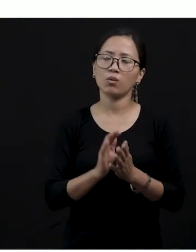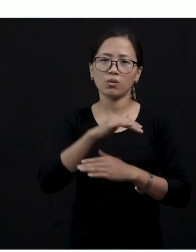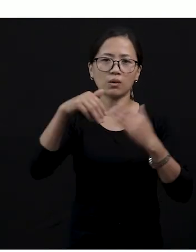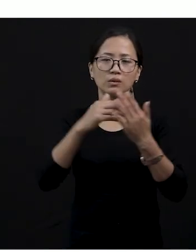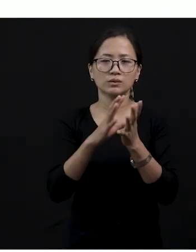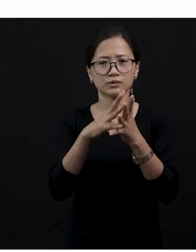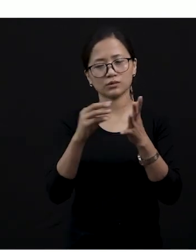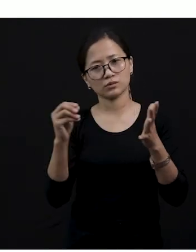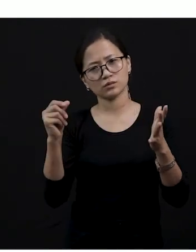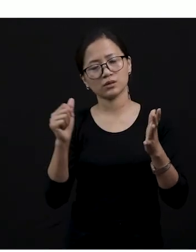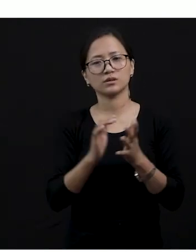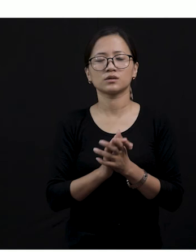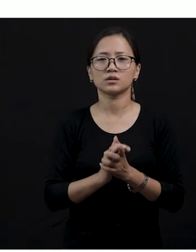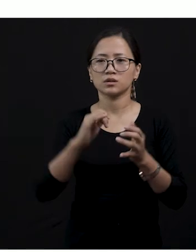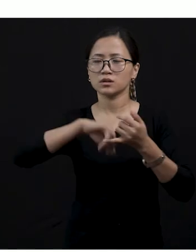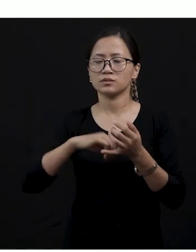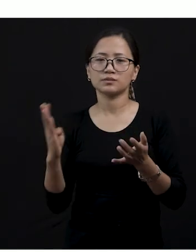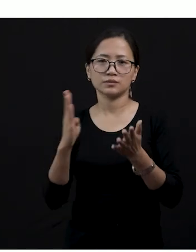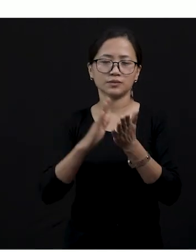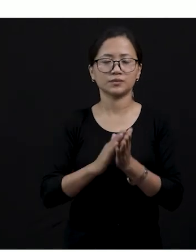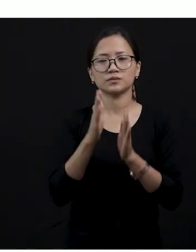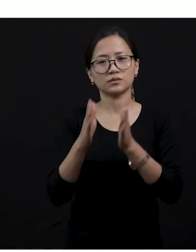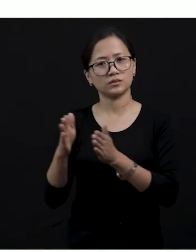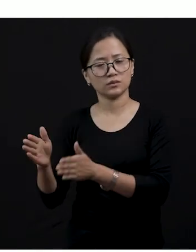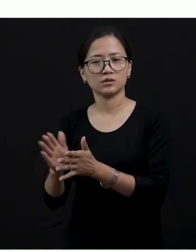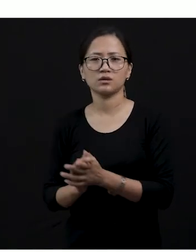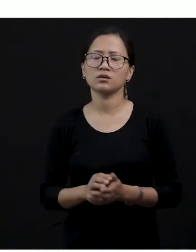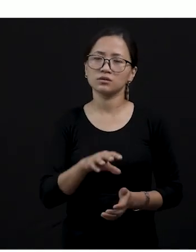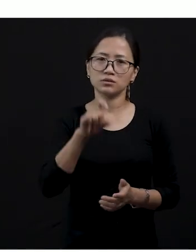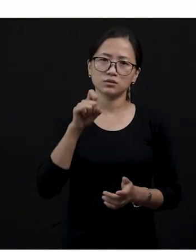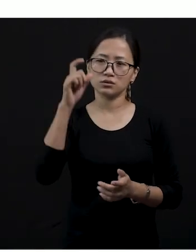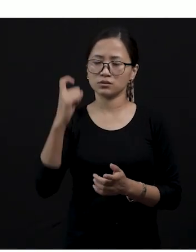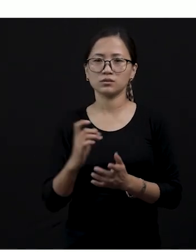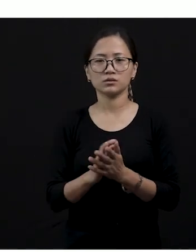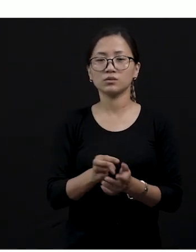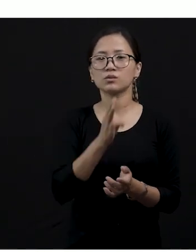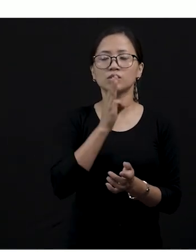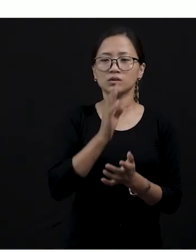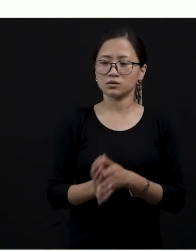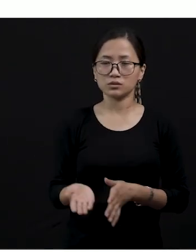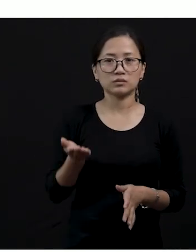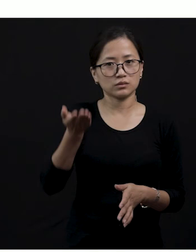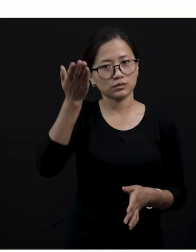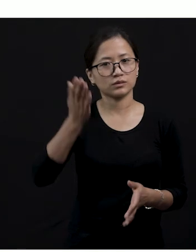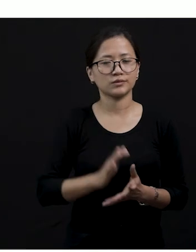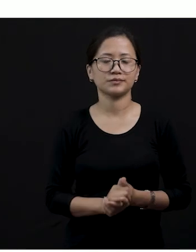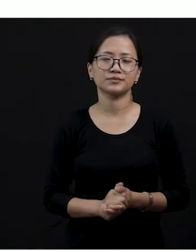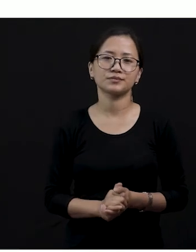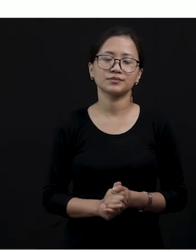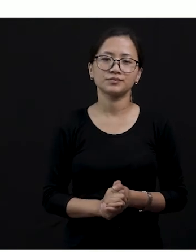Dry season, because plants need vegetables, plants, everything, they need water to grow. If there is no